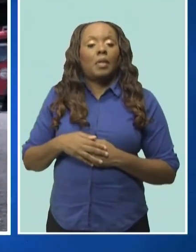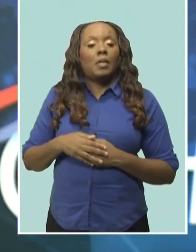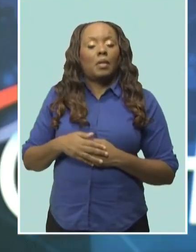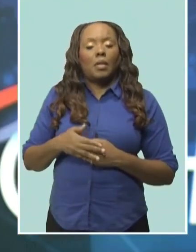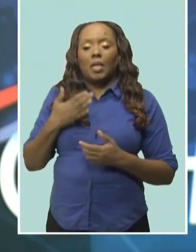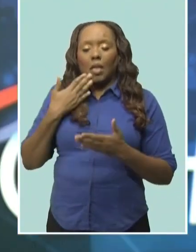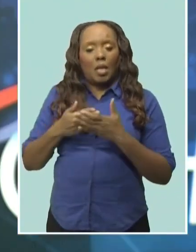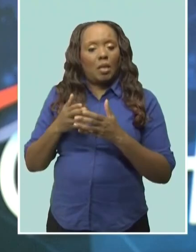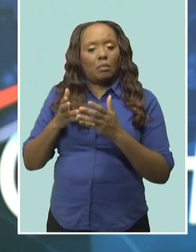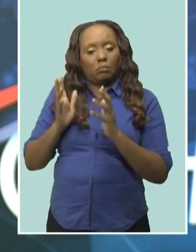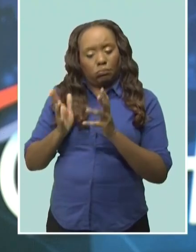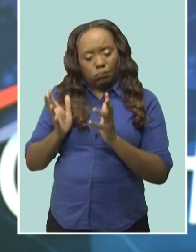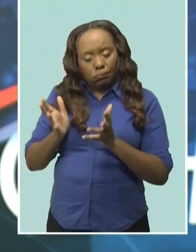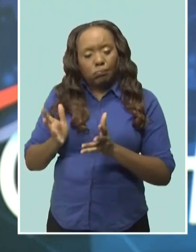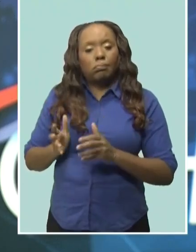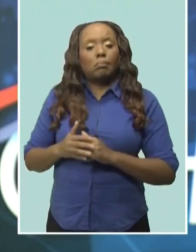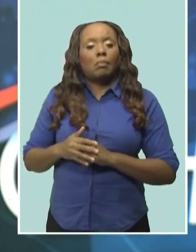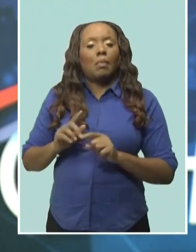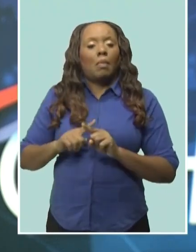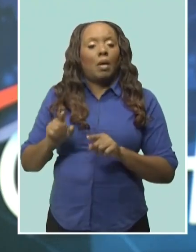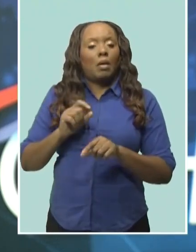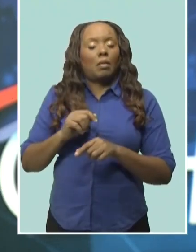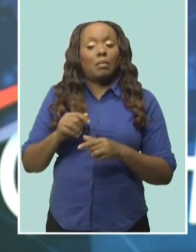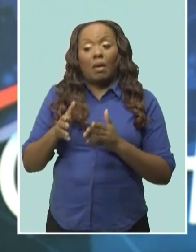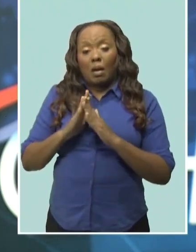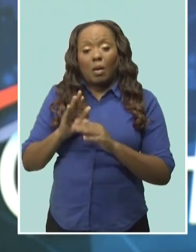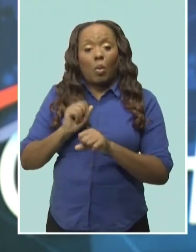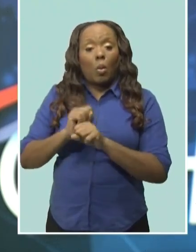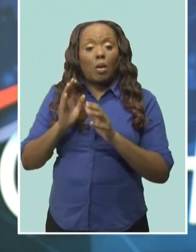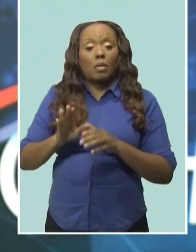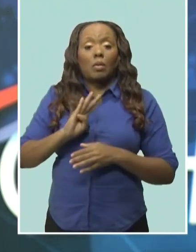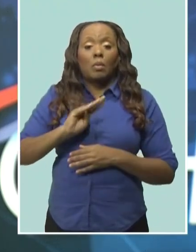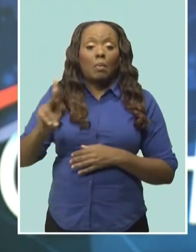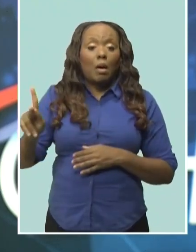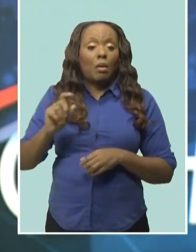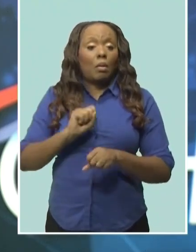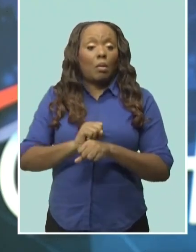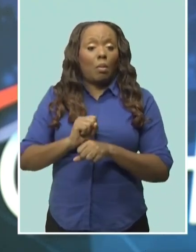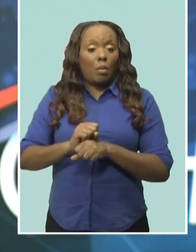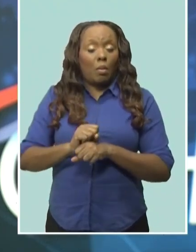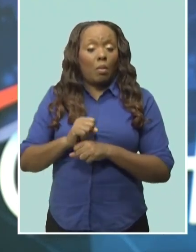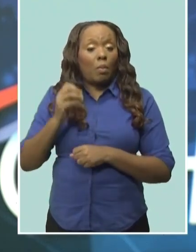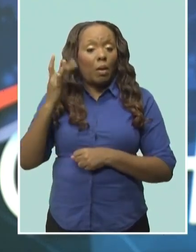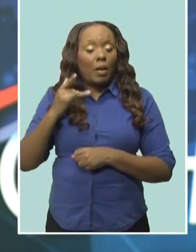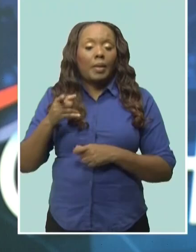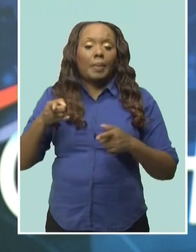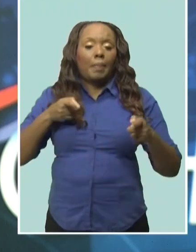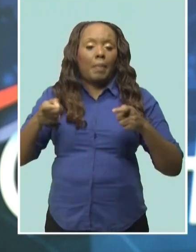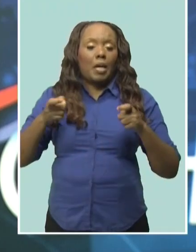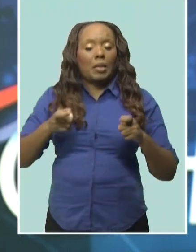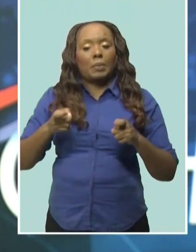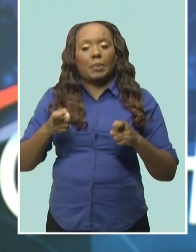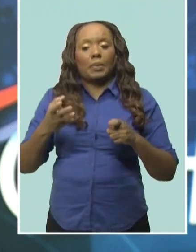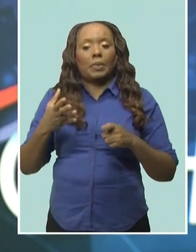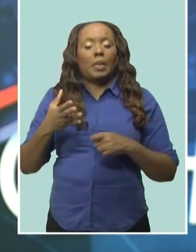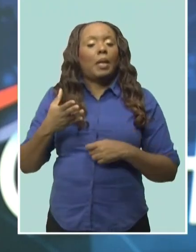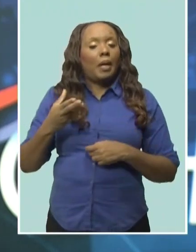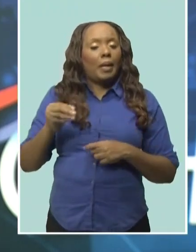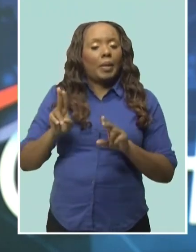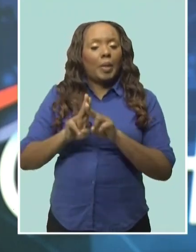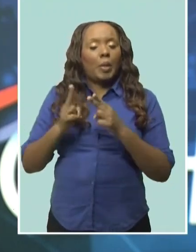cordial. However, he is appealing to workers to return to the job since talks with management are taking place.